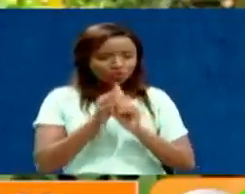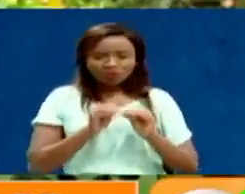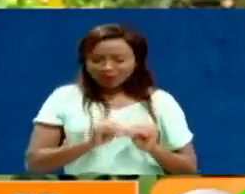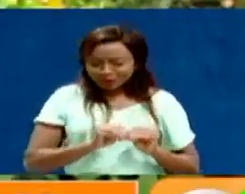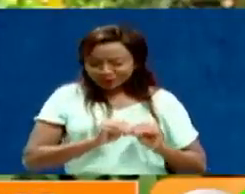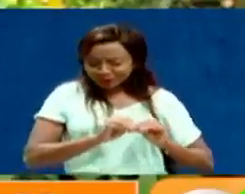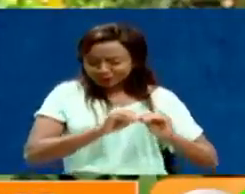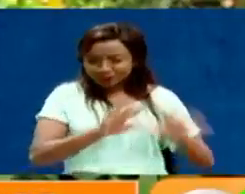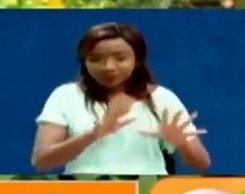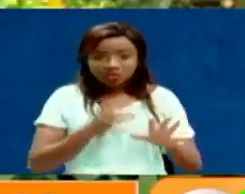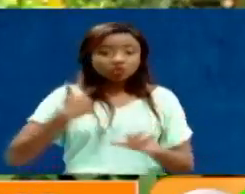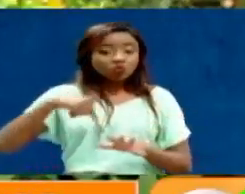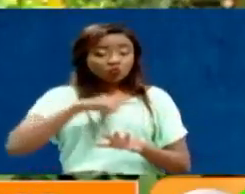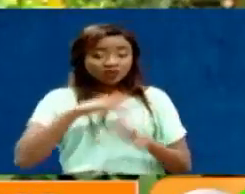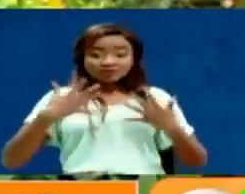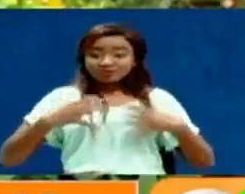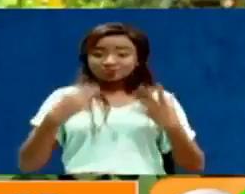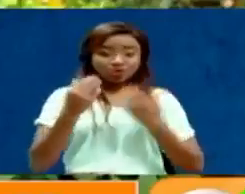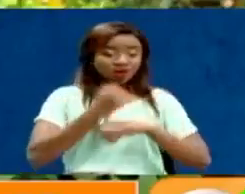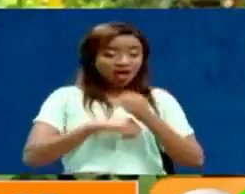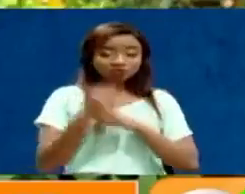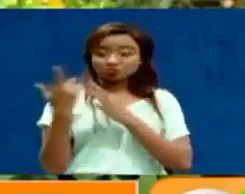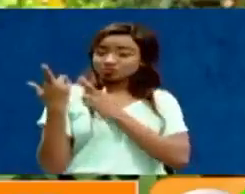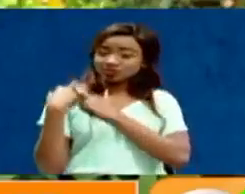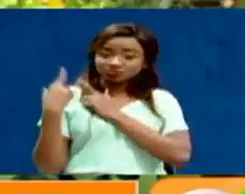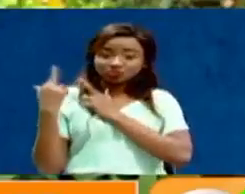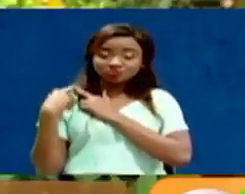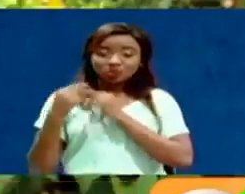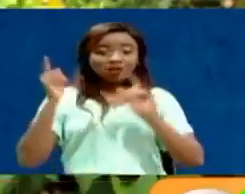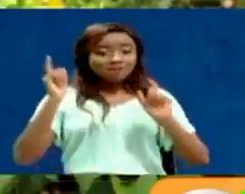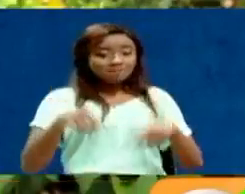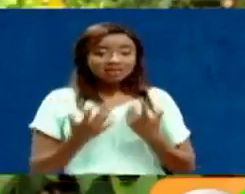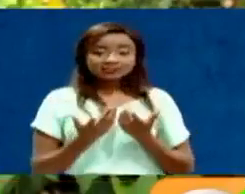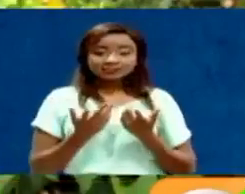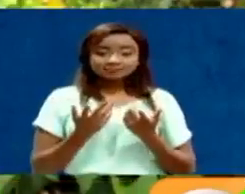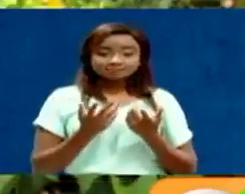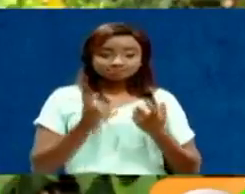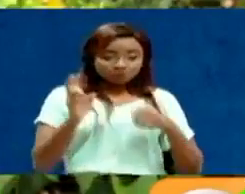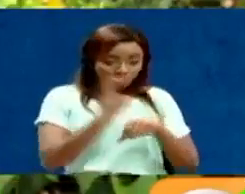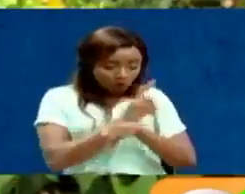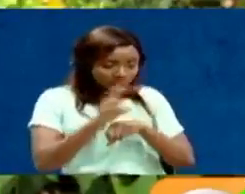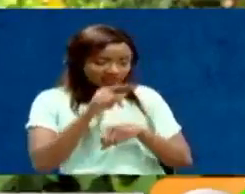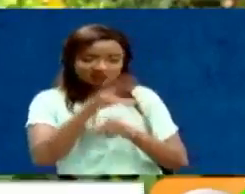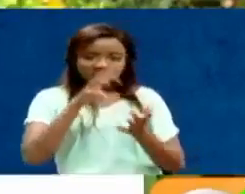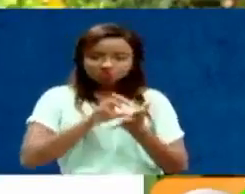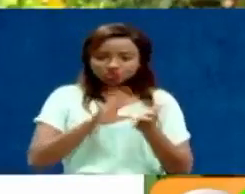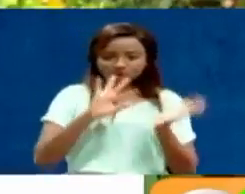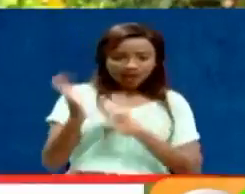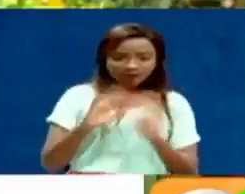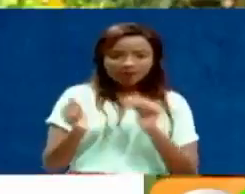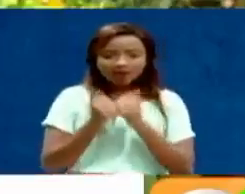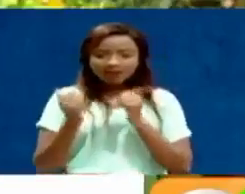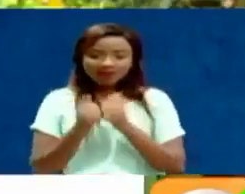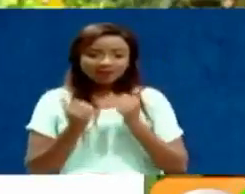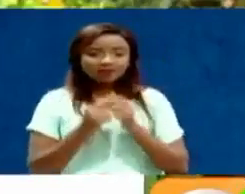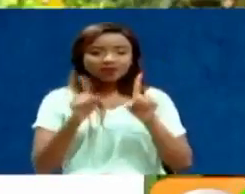And therefore, we are responsible people to observe the situation how it is unfolding and only allow